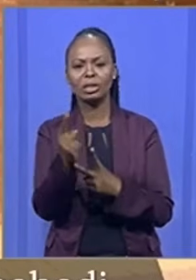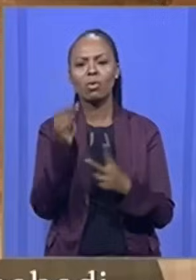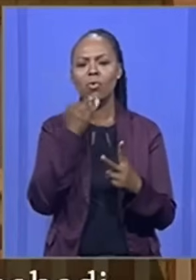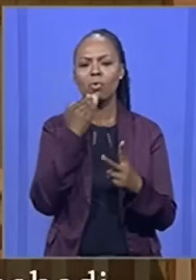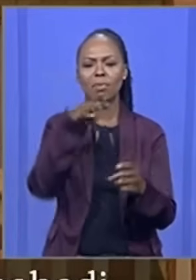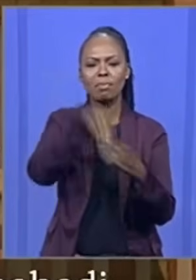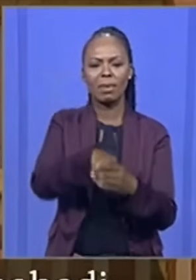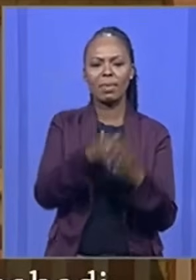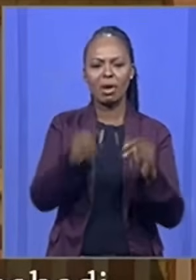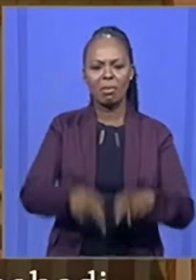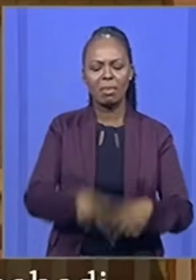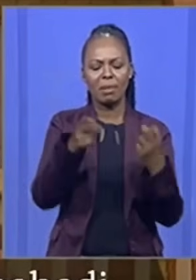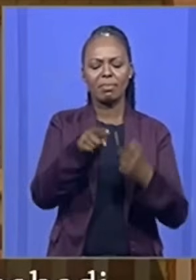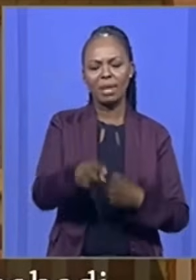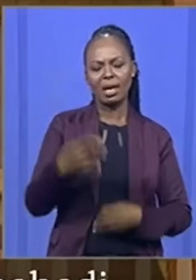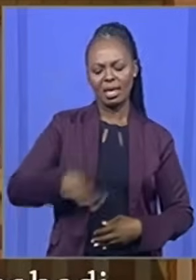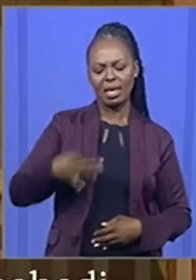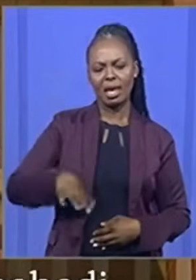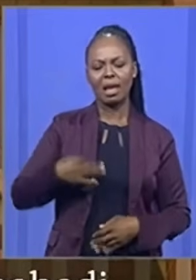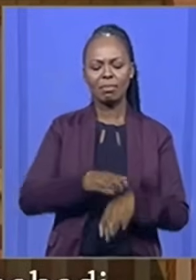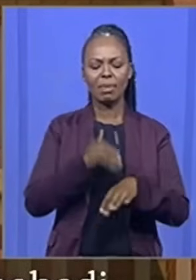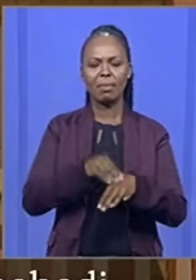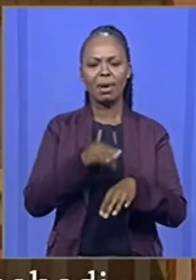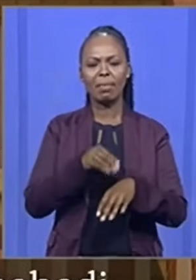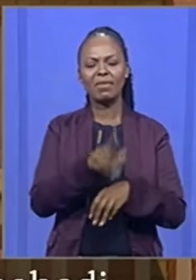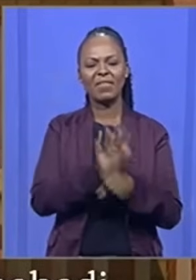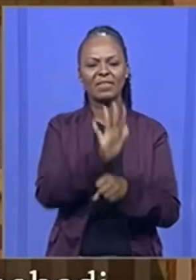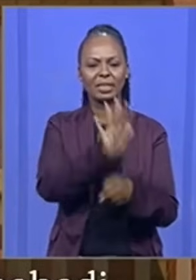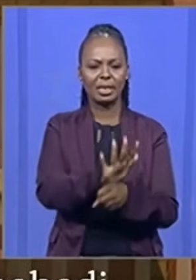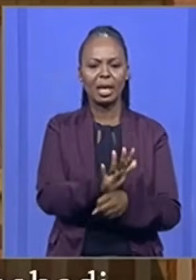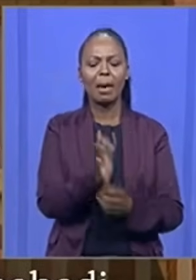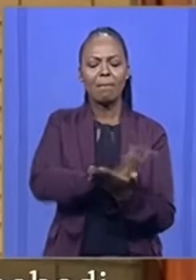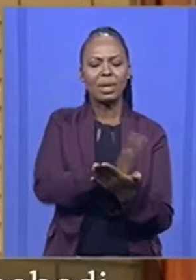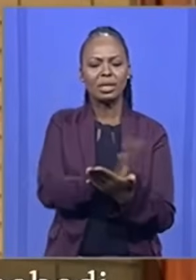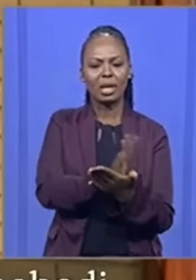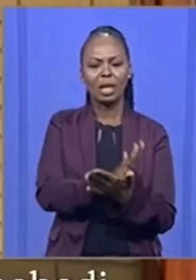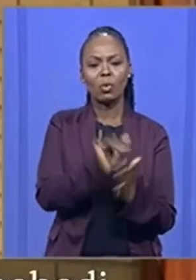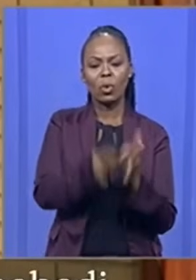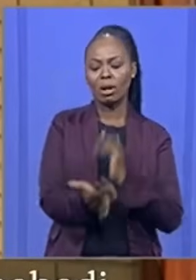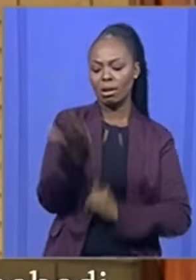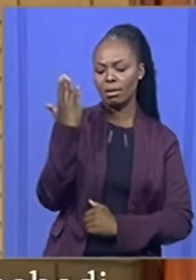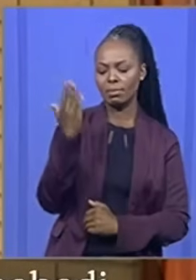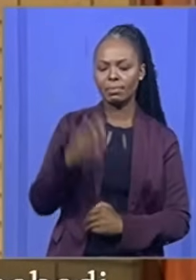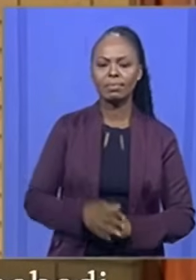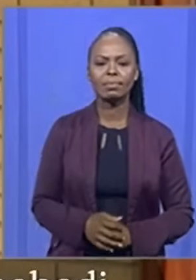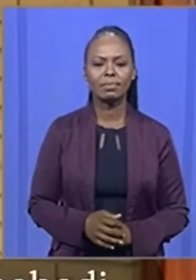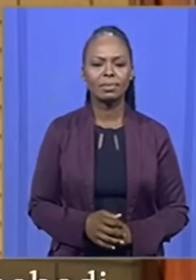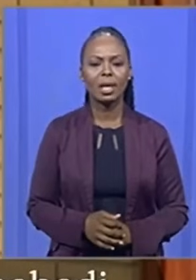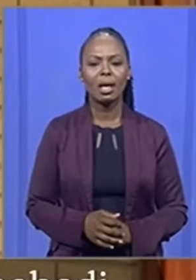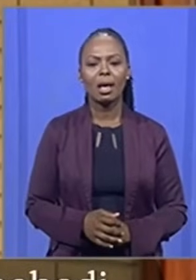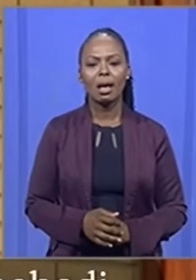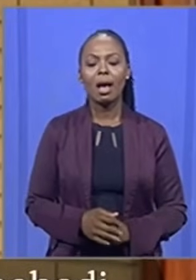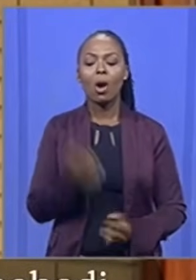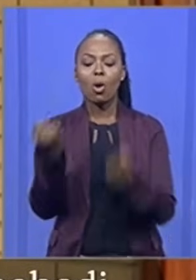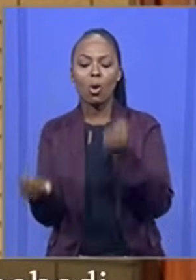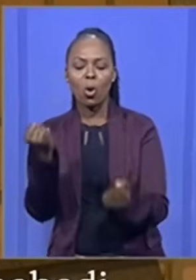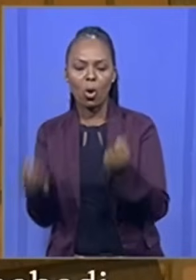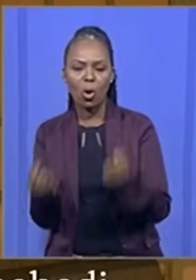amegang mo magatweng a petelelo ya mosetsana yo dingwaga di le 15 mo Midrand mo bekeng e fetileng. Kgotlatshekelo gape